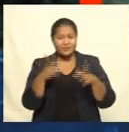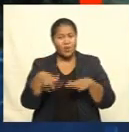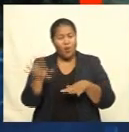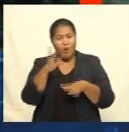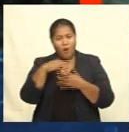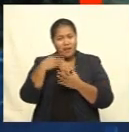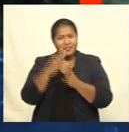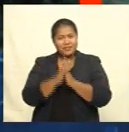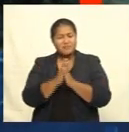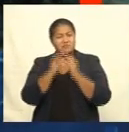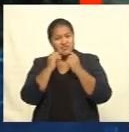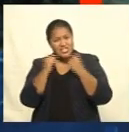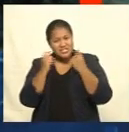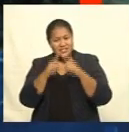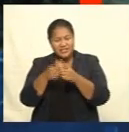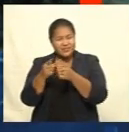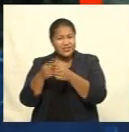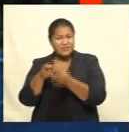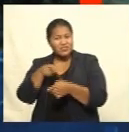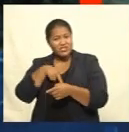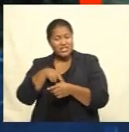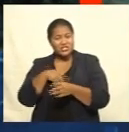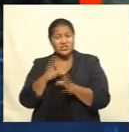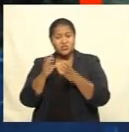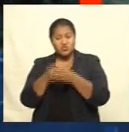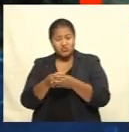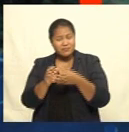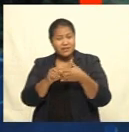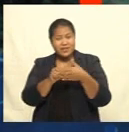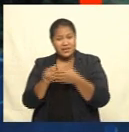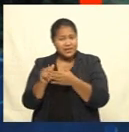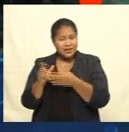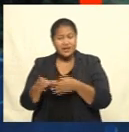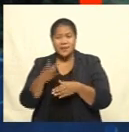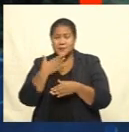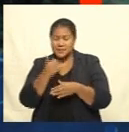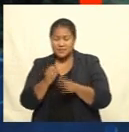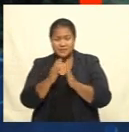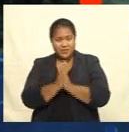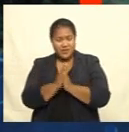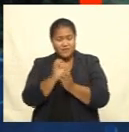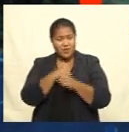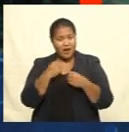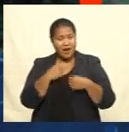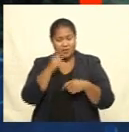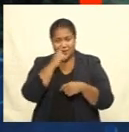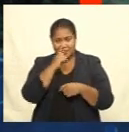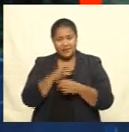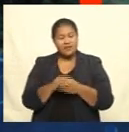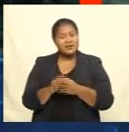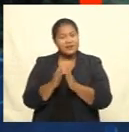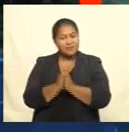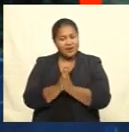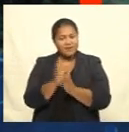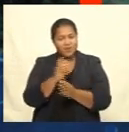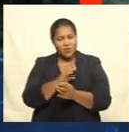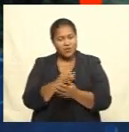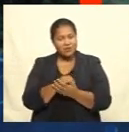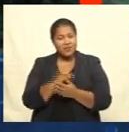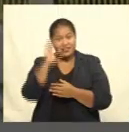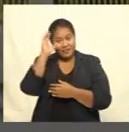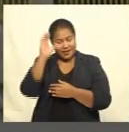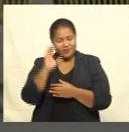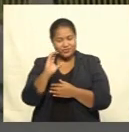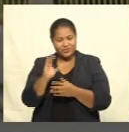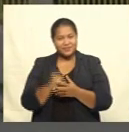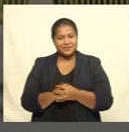all our religious group leaders, please pray for our people and pray for the, for the country as a